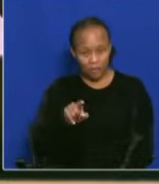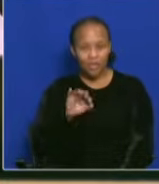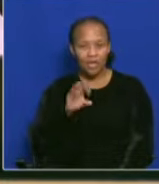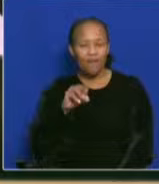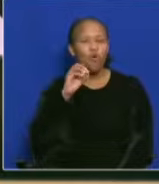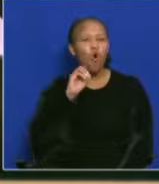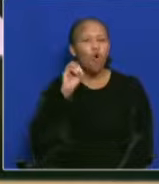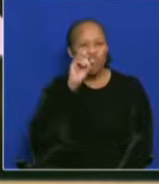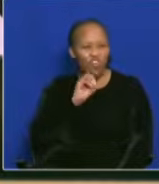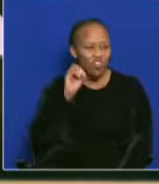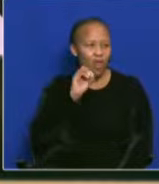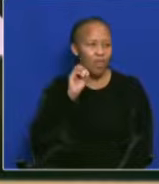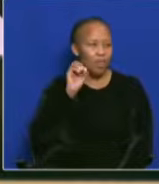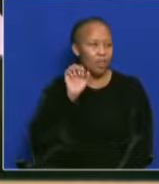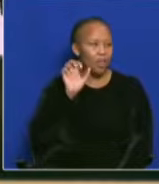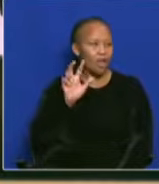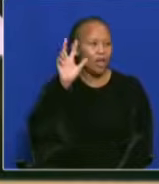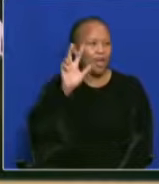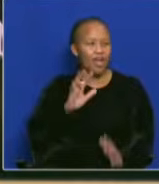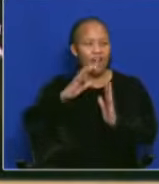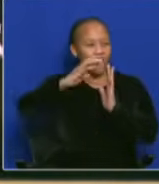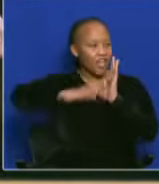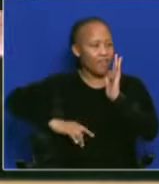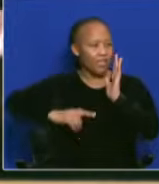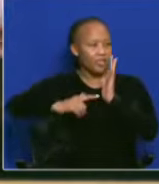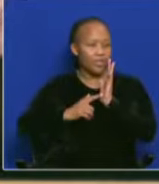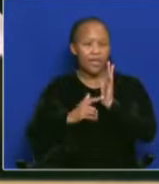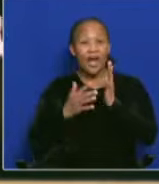it. I